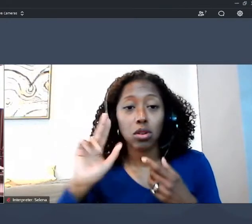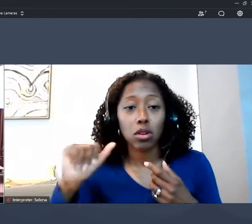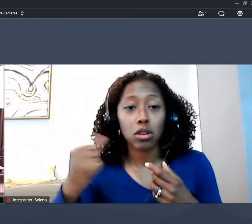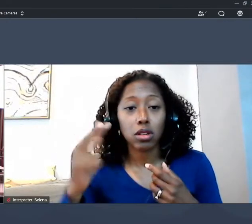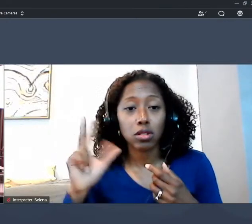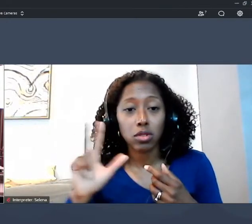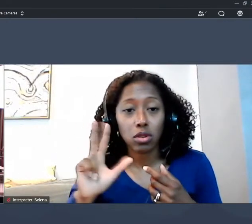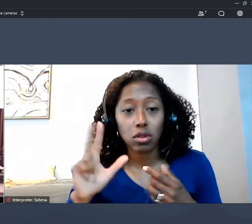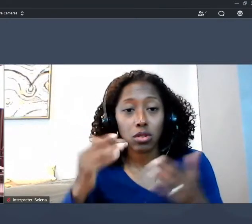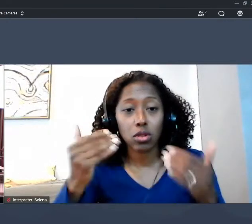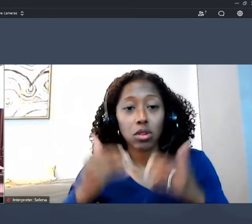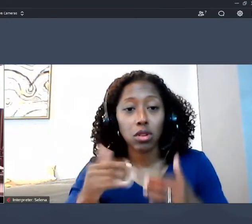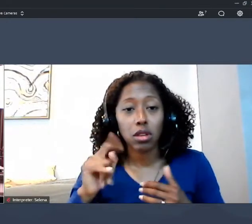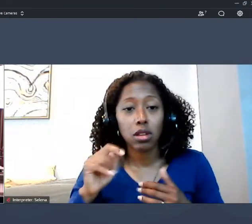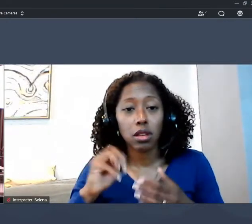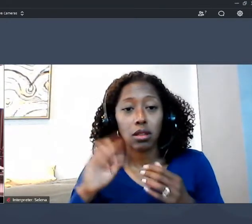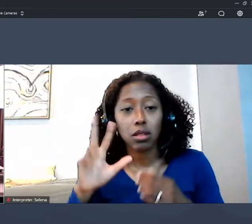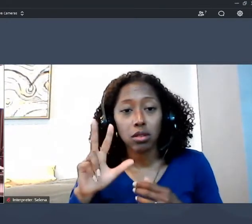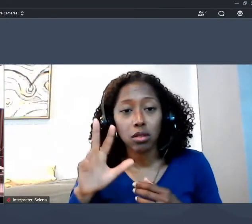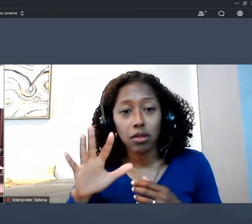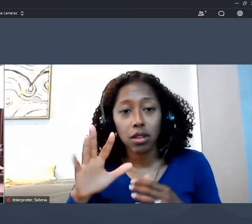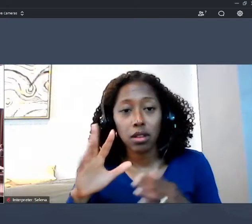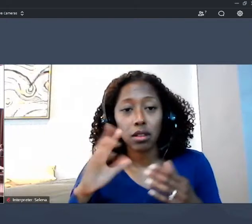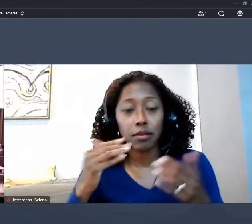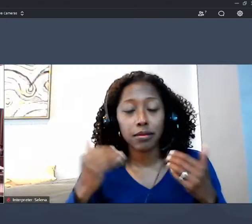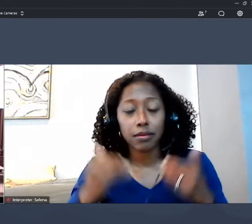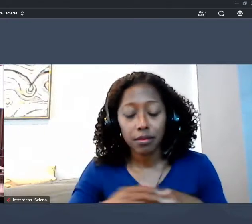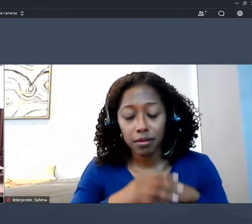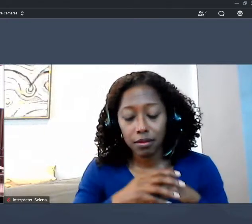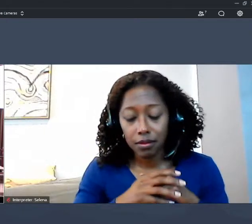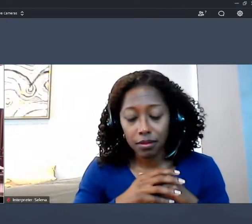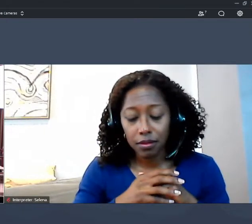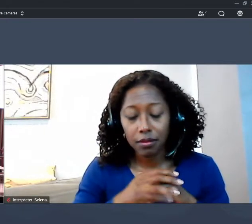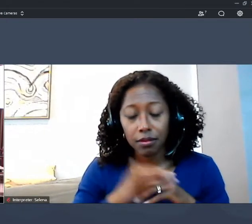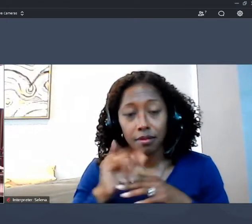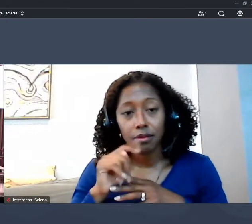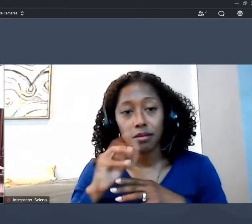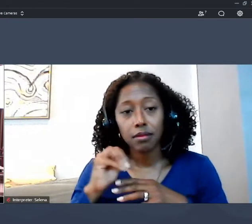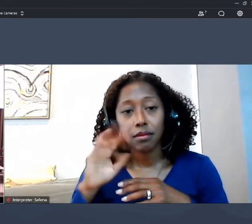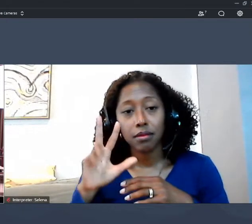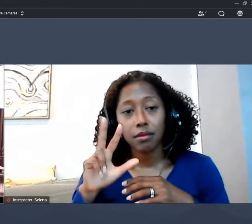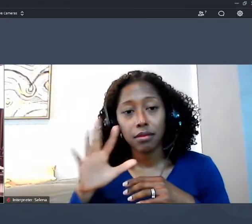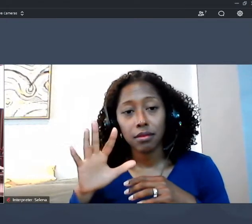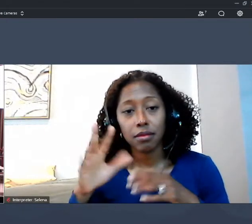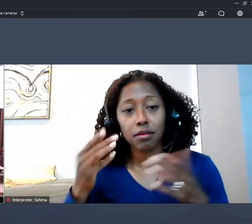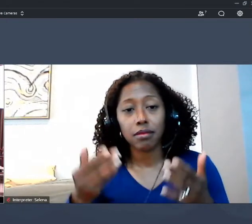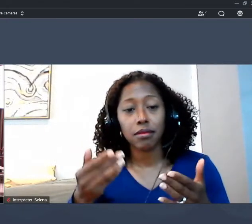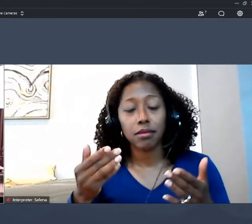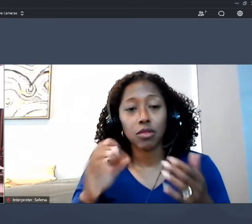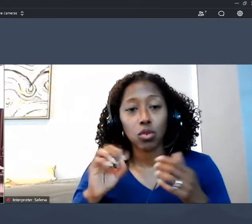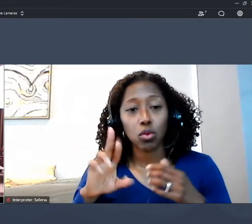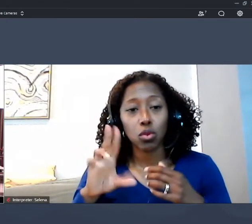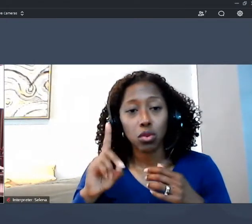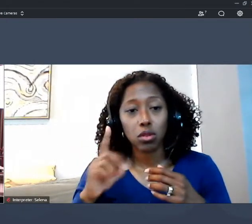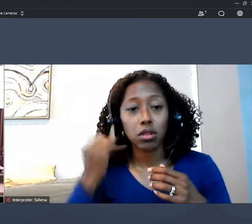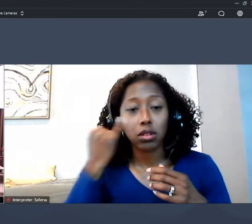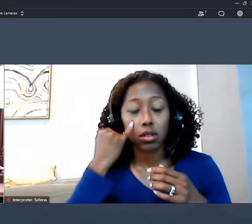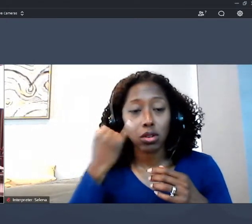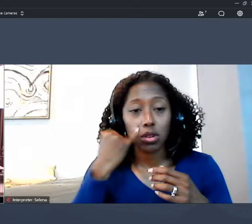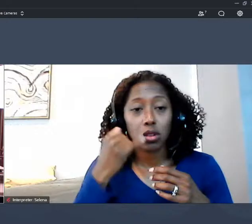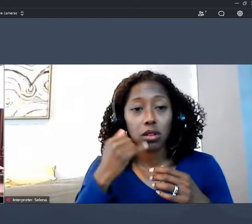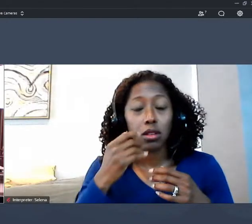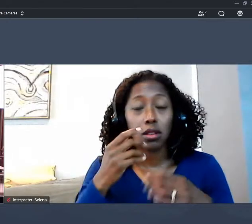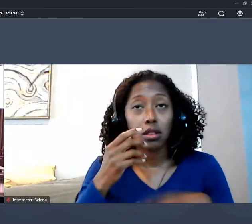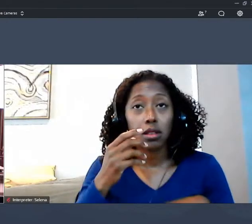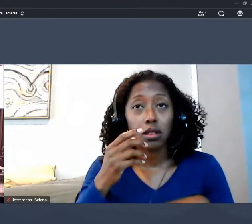do 35. Thank you very kindly. Let's proceed to item number 35. Item number 35 is an ordinance to amend the City of Memphis Code of